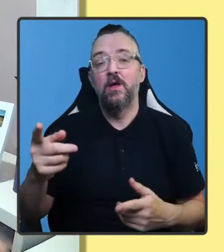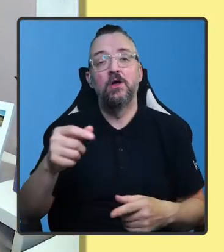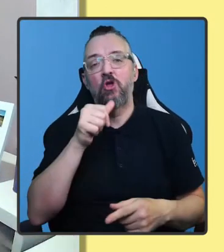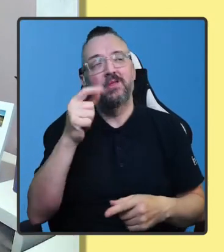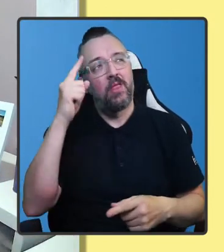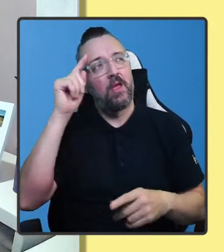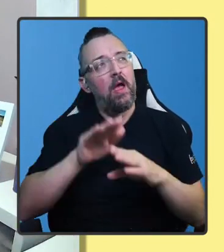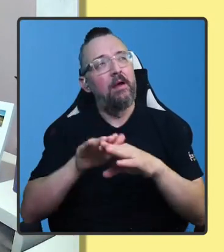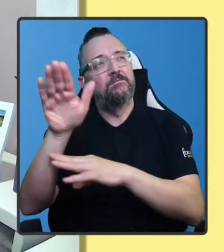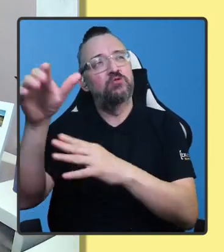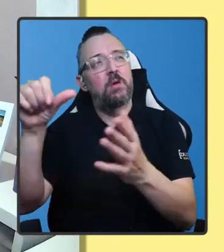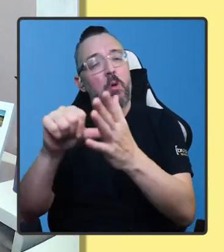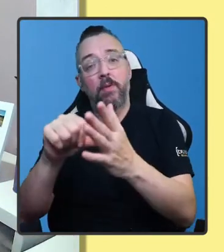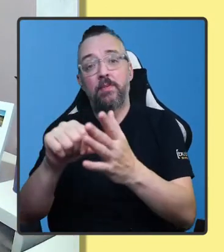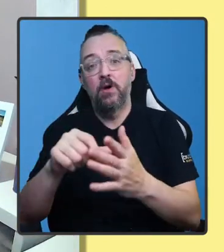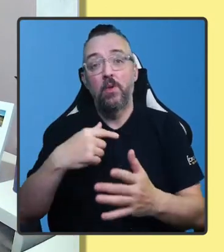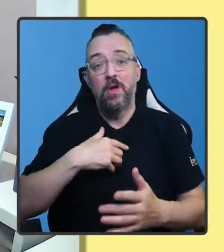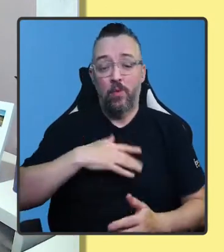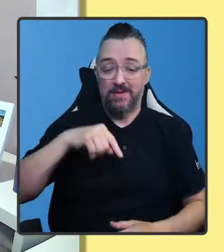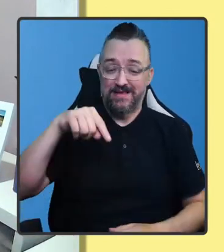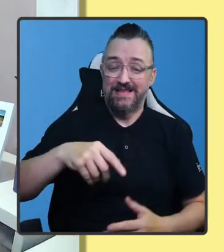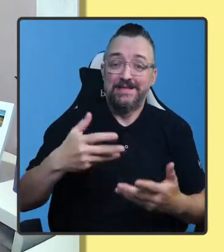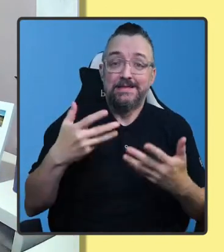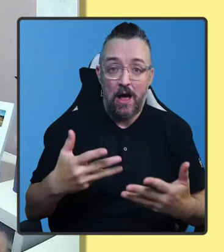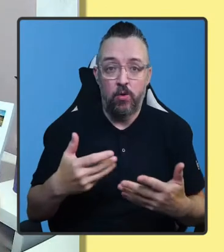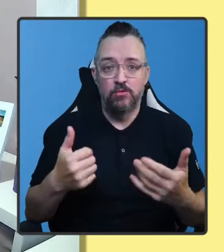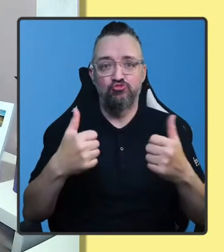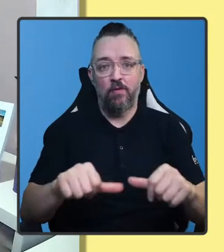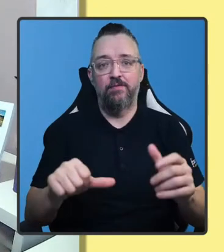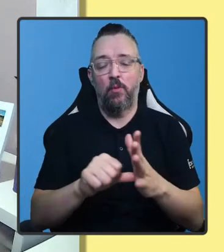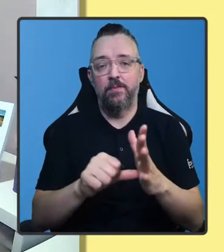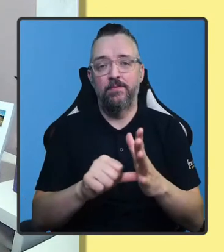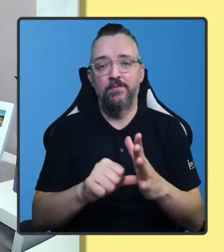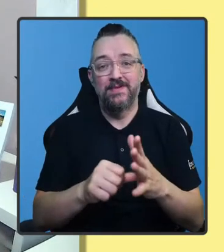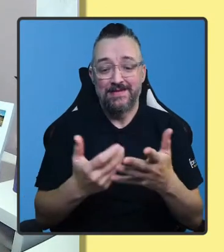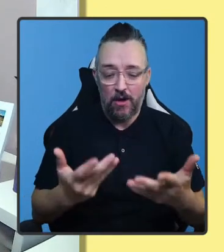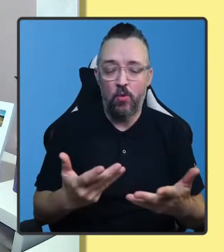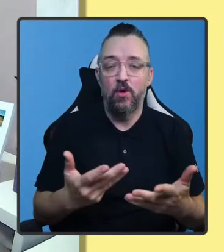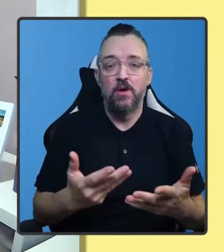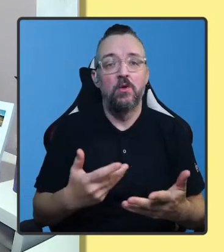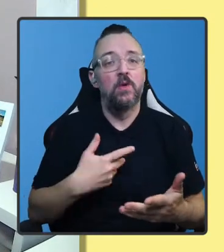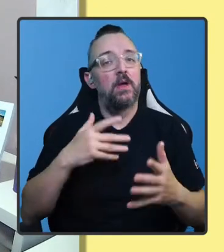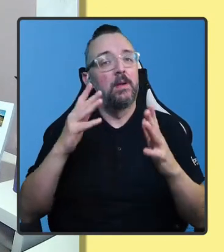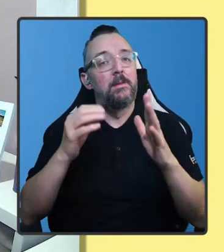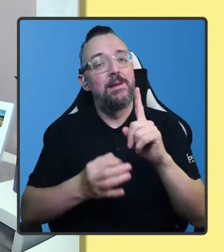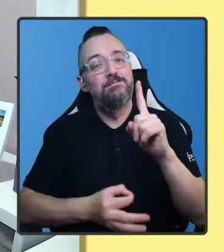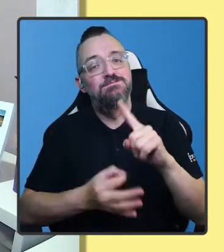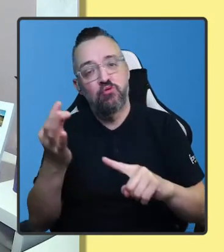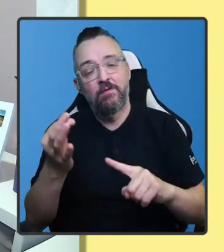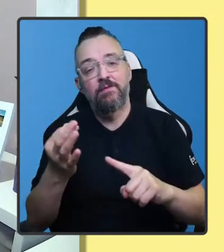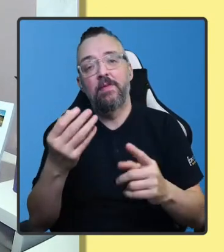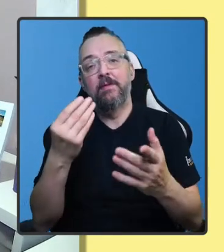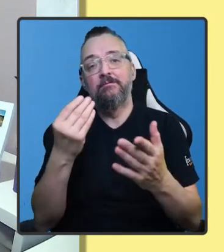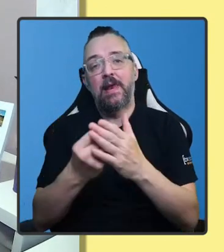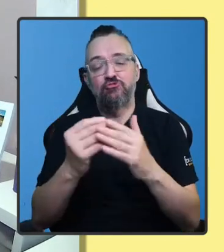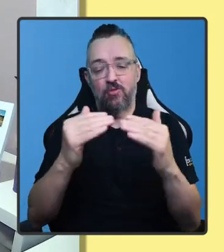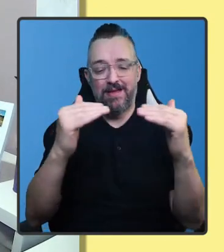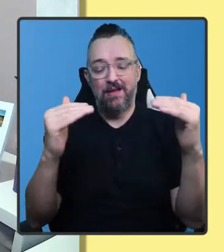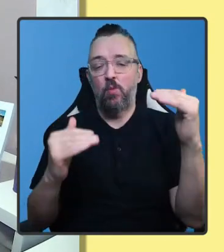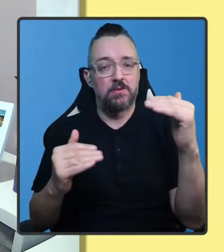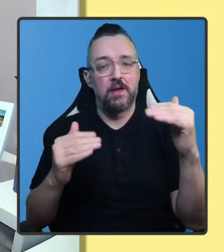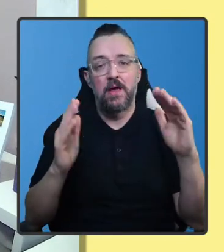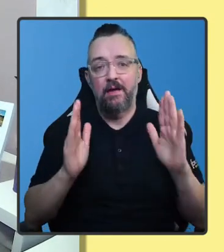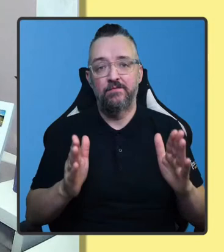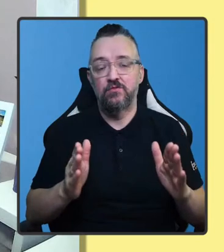solve. This is a problem that we're looking to make better today as well. So we need to improve this financial inequality. We need to do it